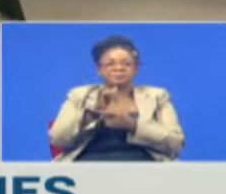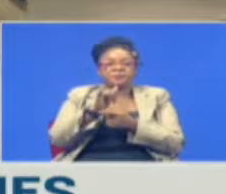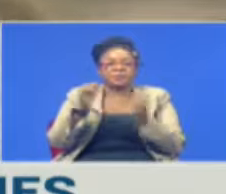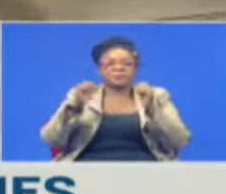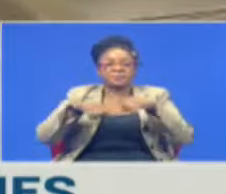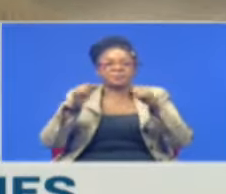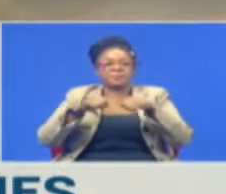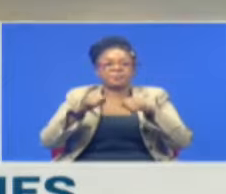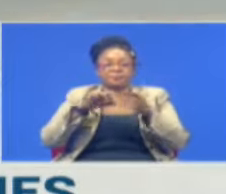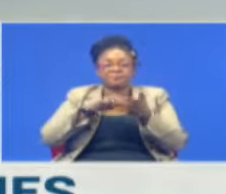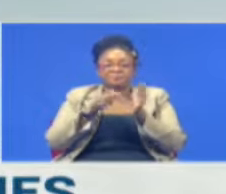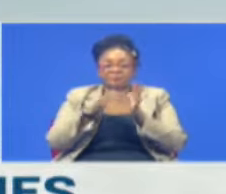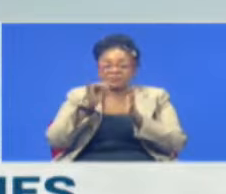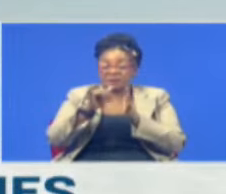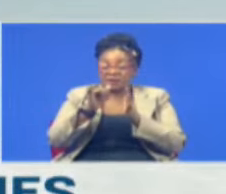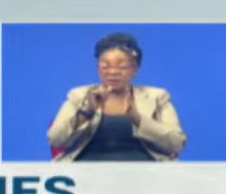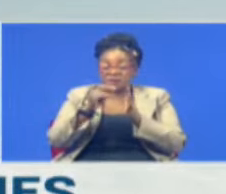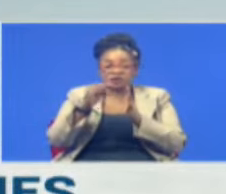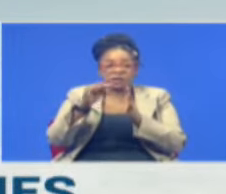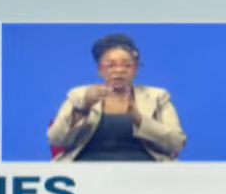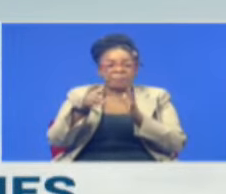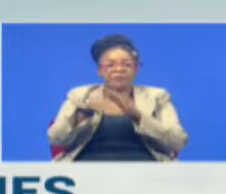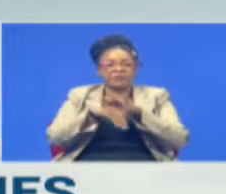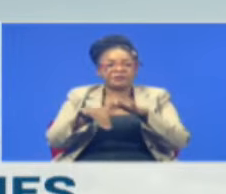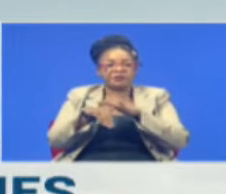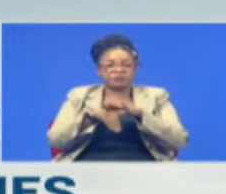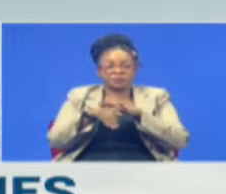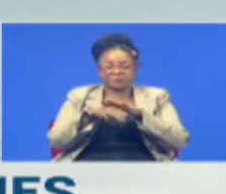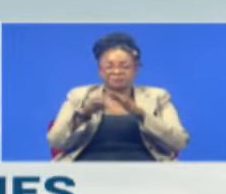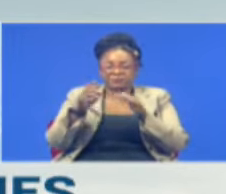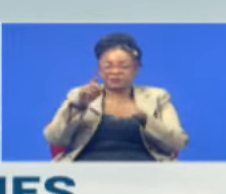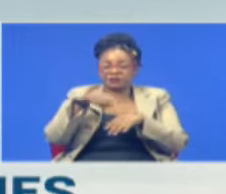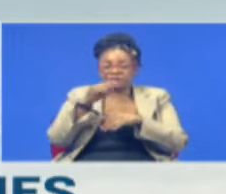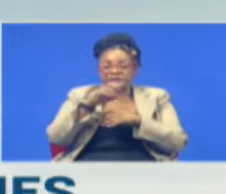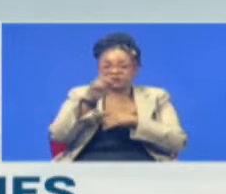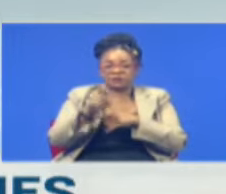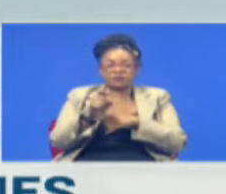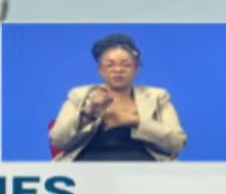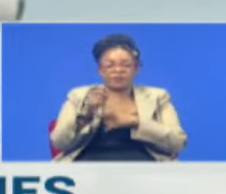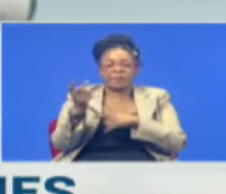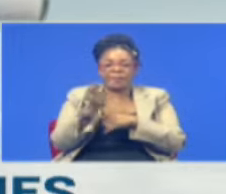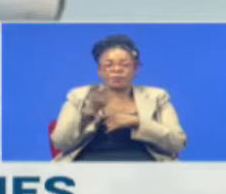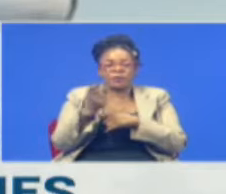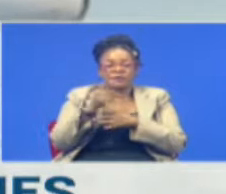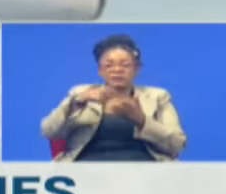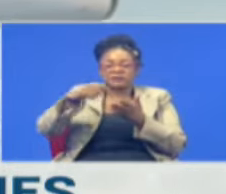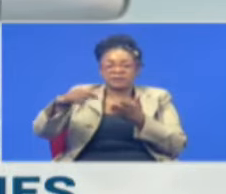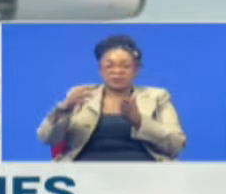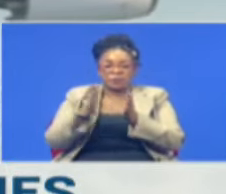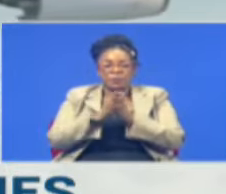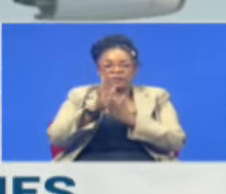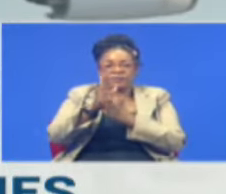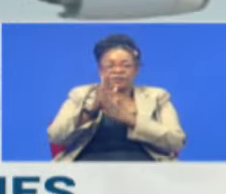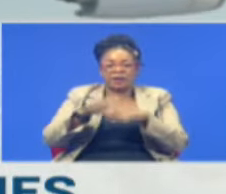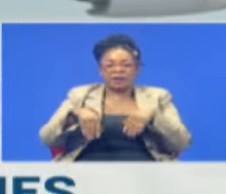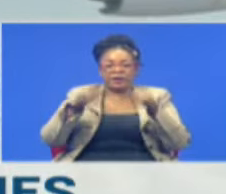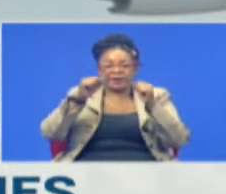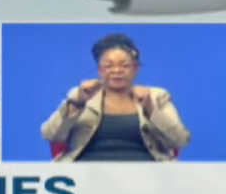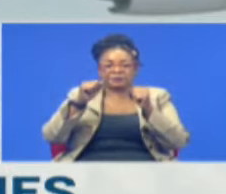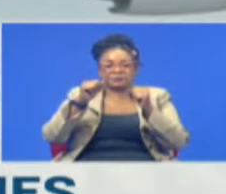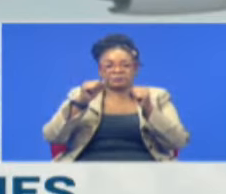a route and code-sharing provision. The chief executives of the two airlines signed the agreement in front of their respective heads of state.